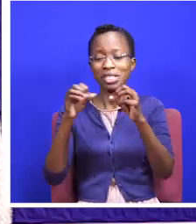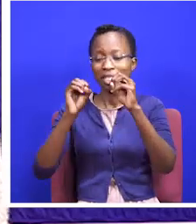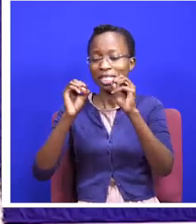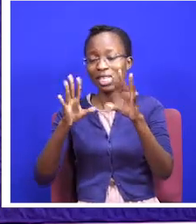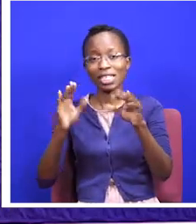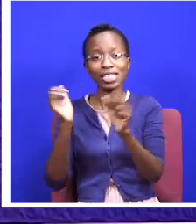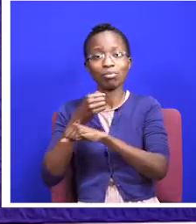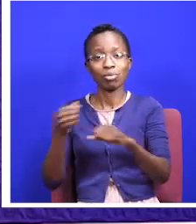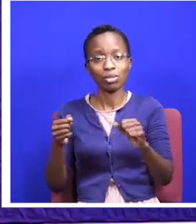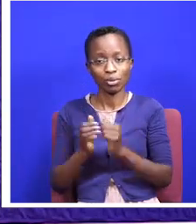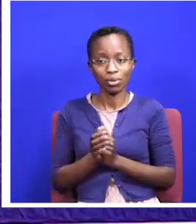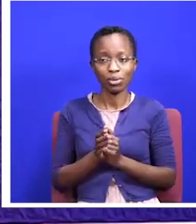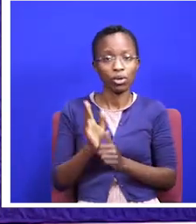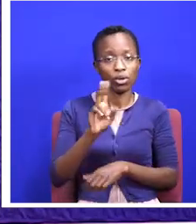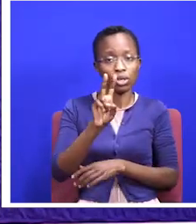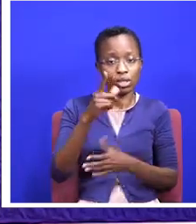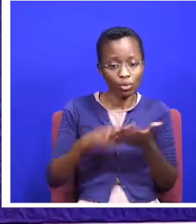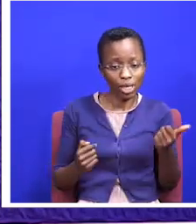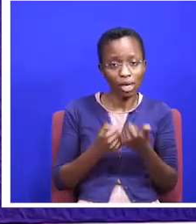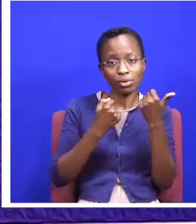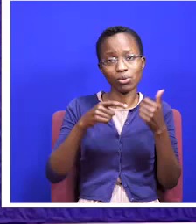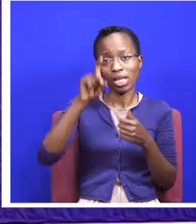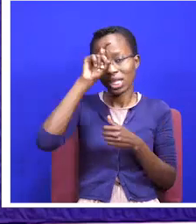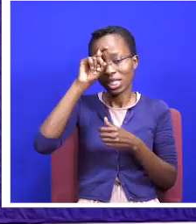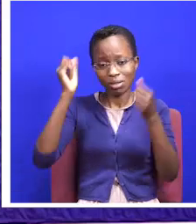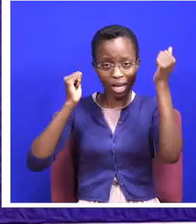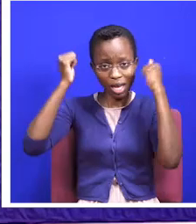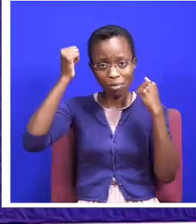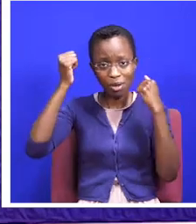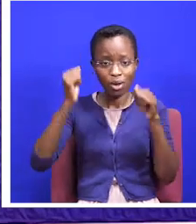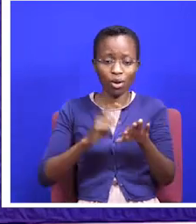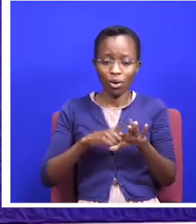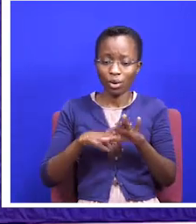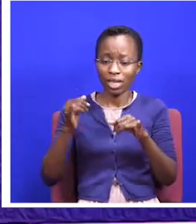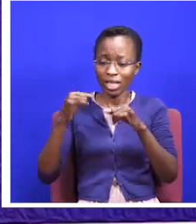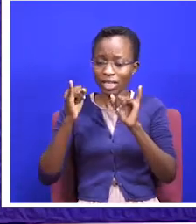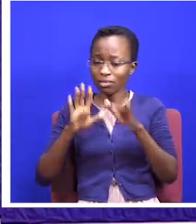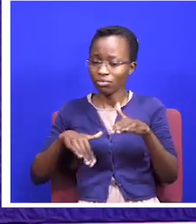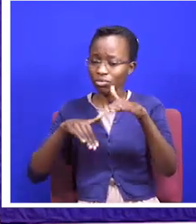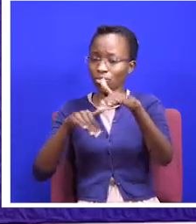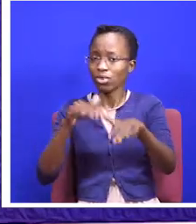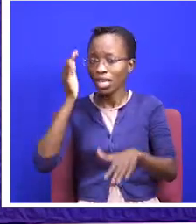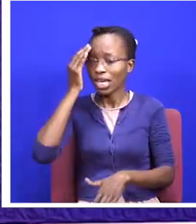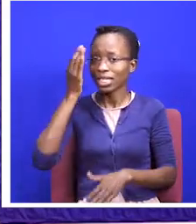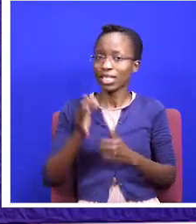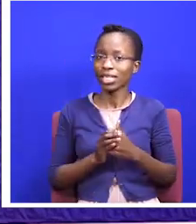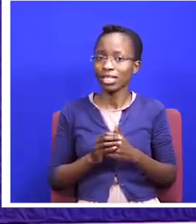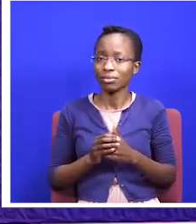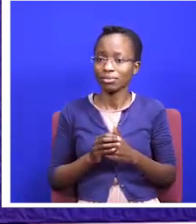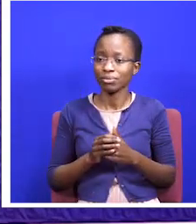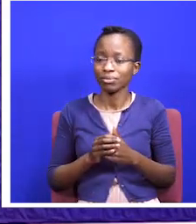Almighty, nothing is impossible. Did you see what happened to the Egyptians when they tried to chase after